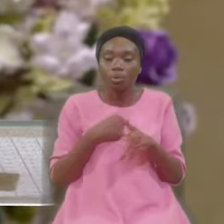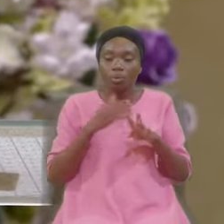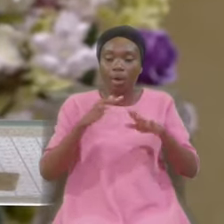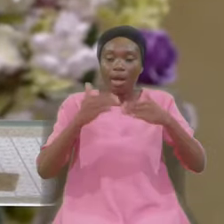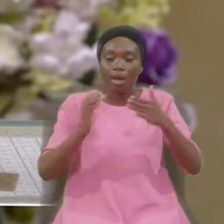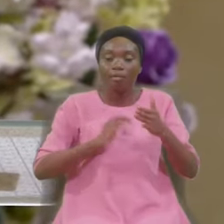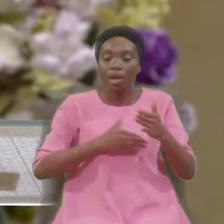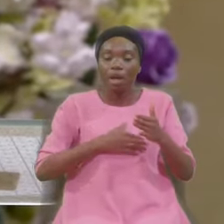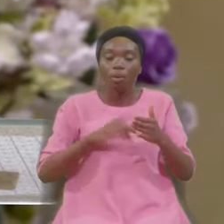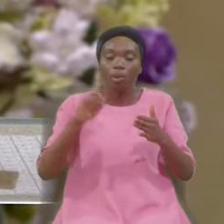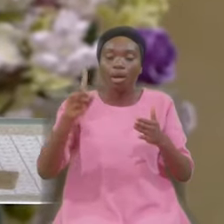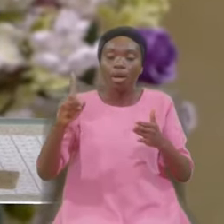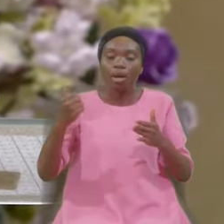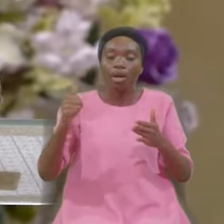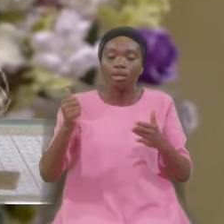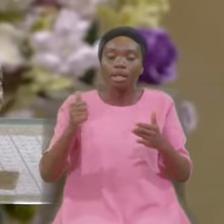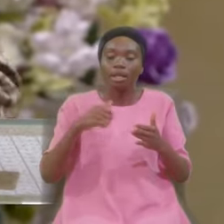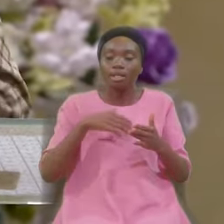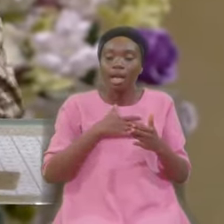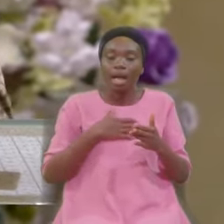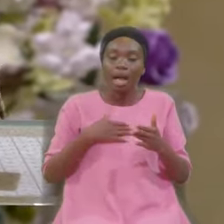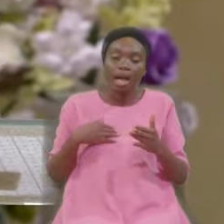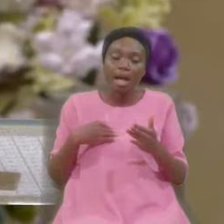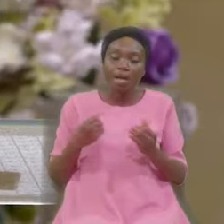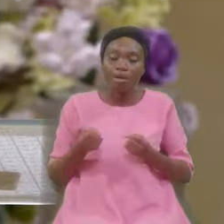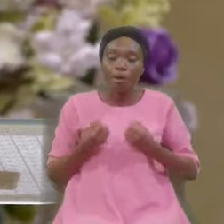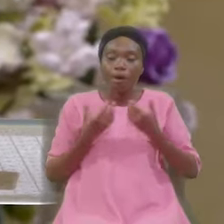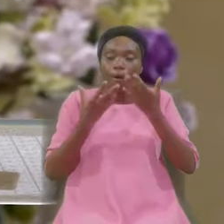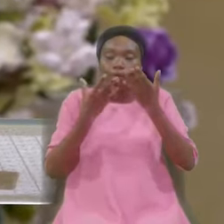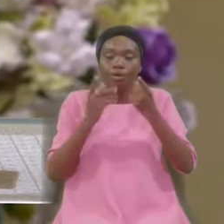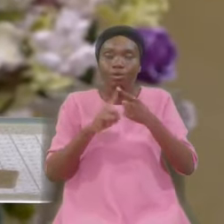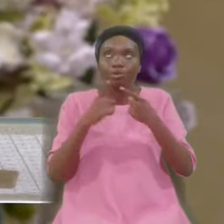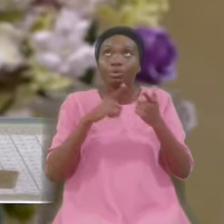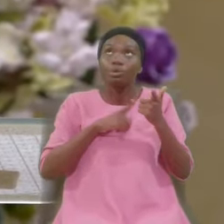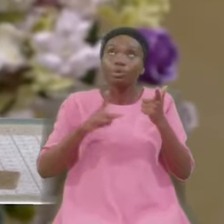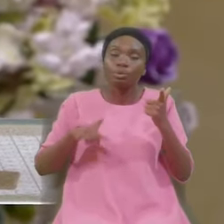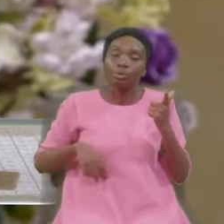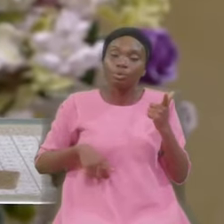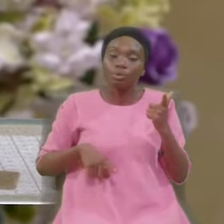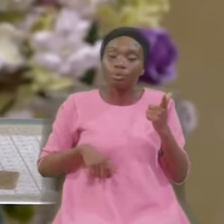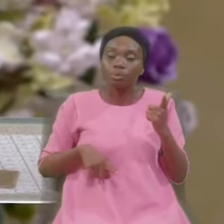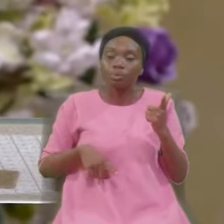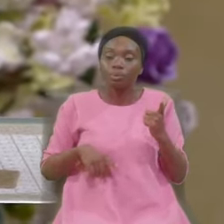our tithes and offerings unto the Lord.